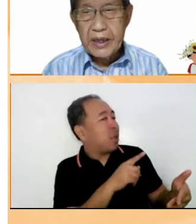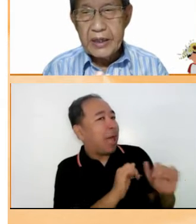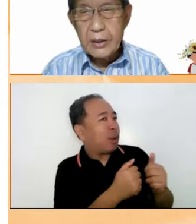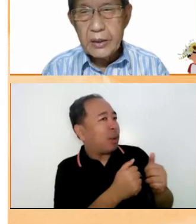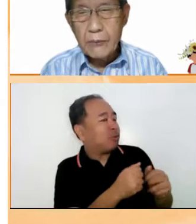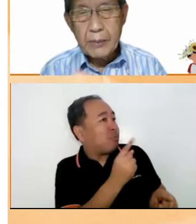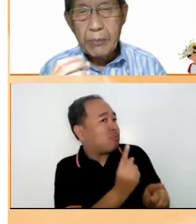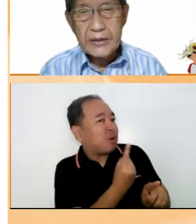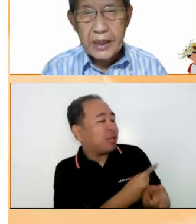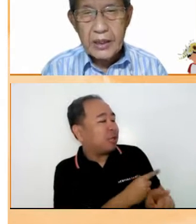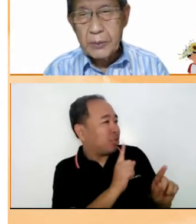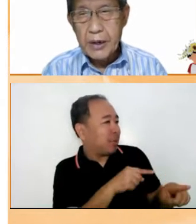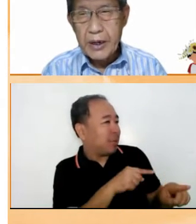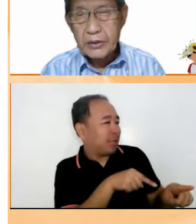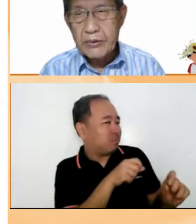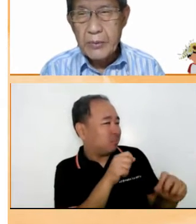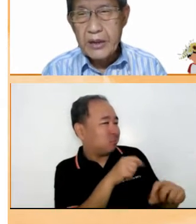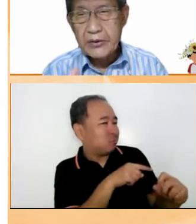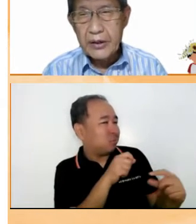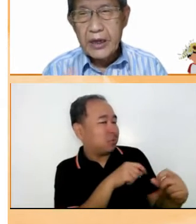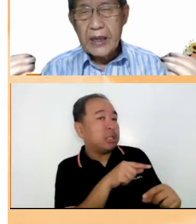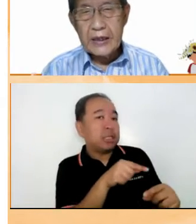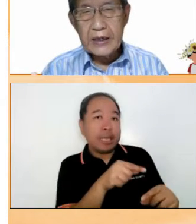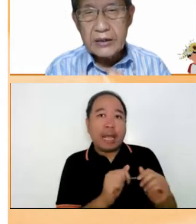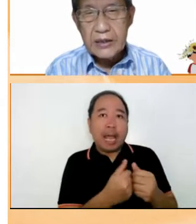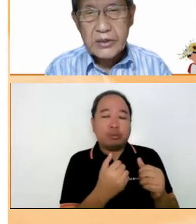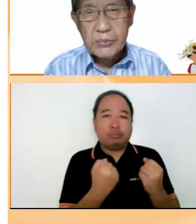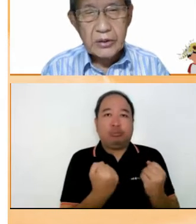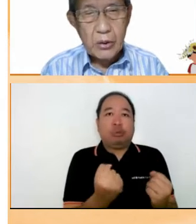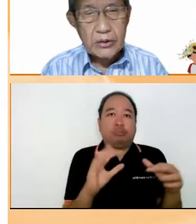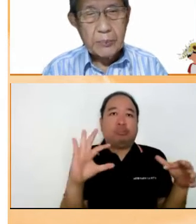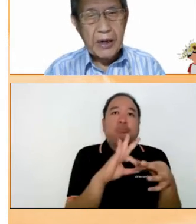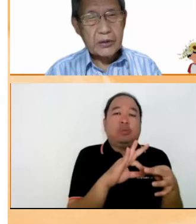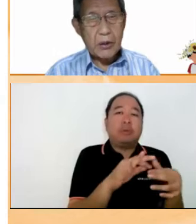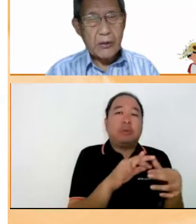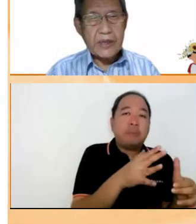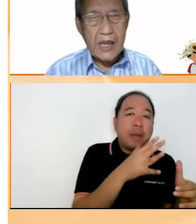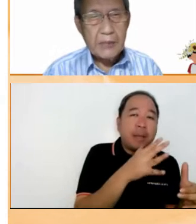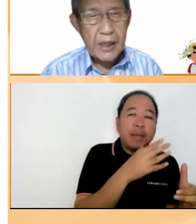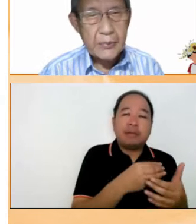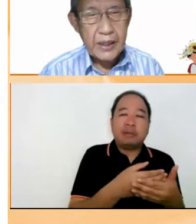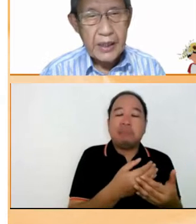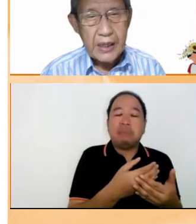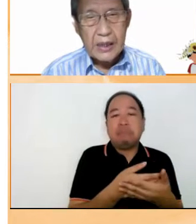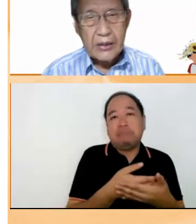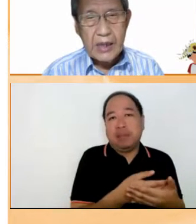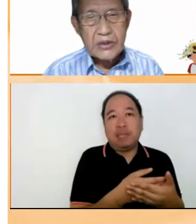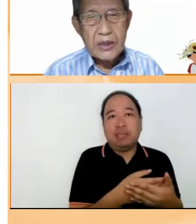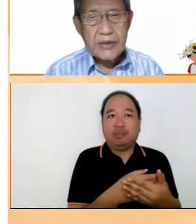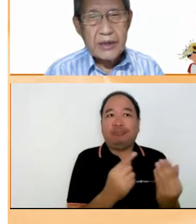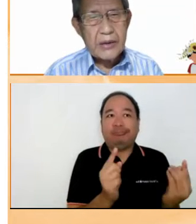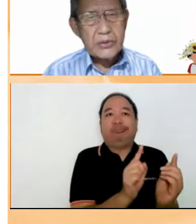the beginning of a bonding on the part of the mother and an attachment on the part of the young baby.